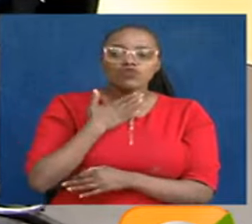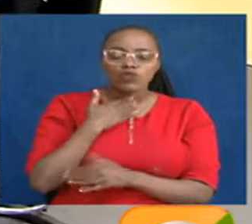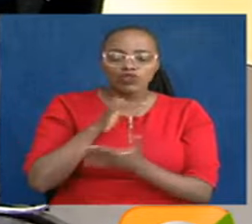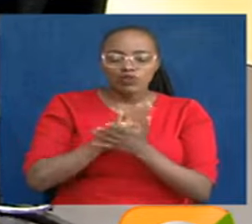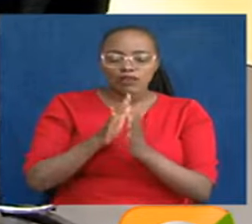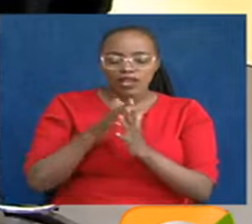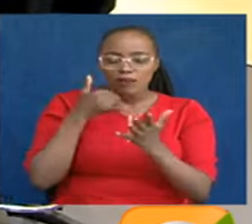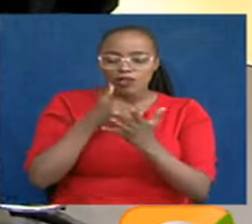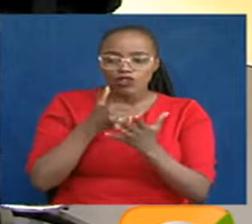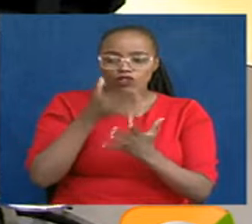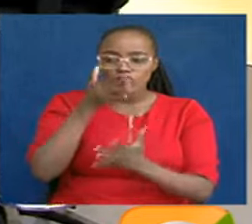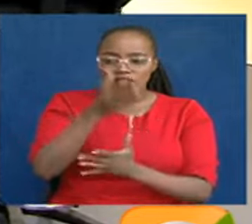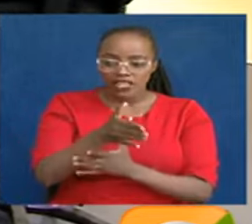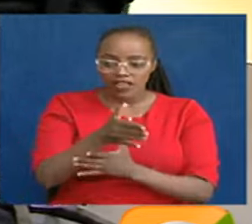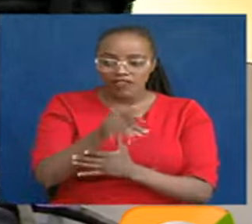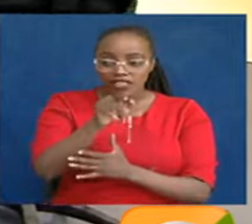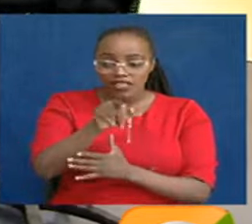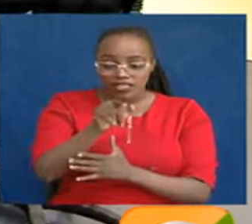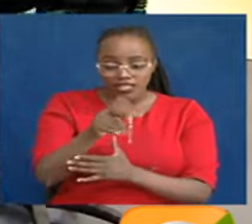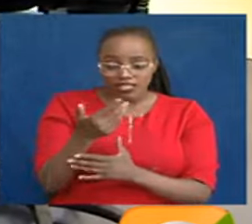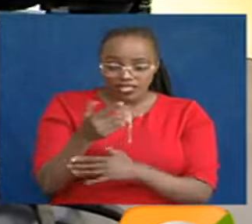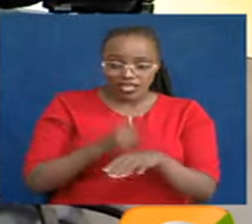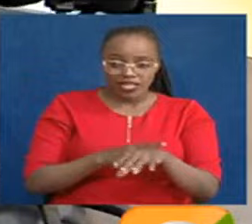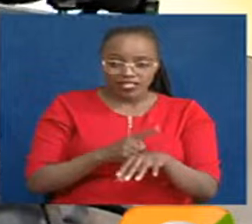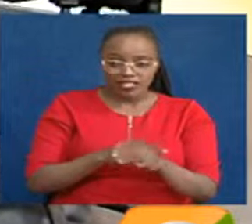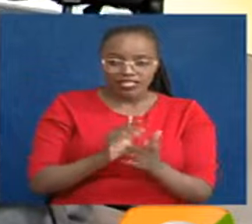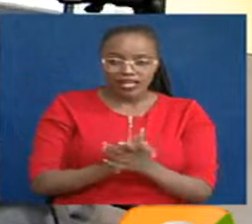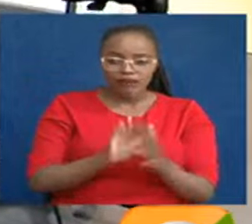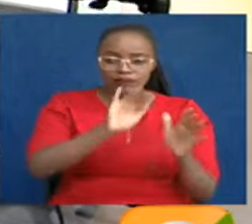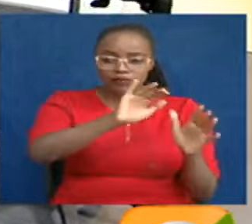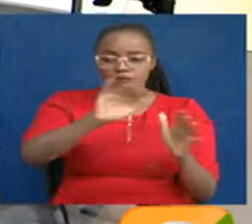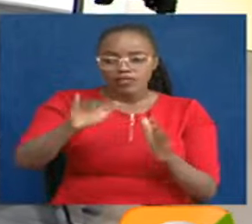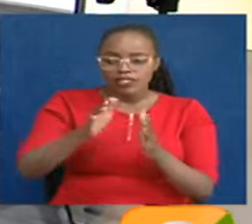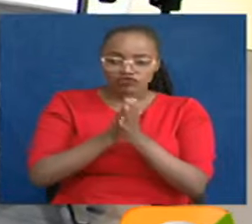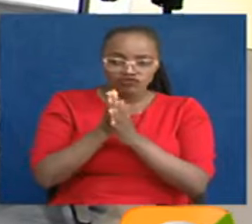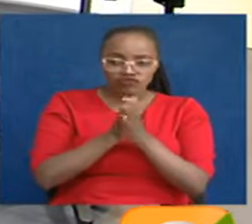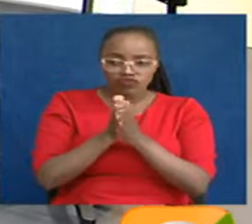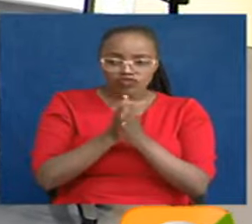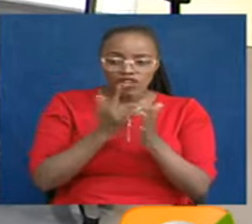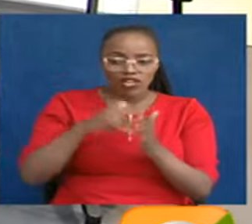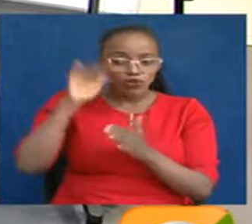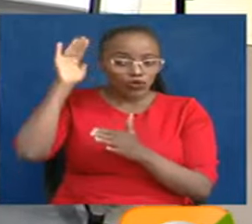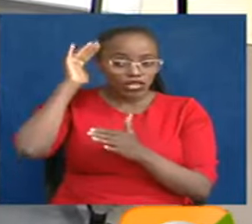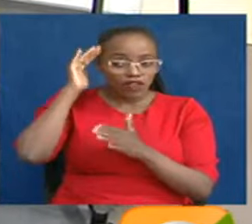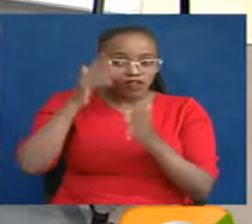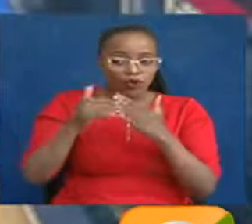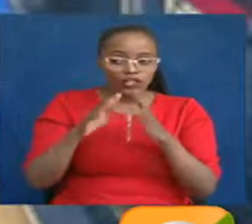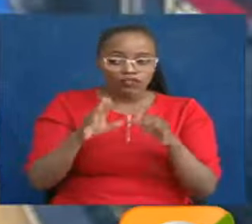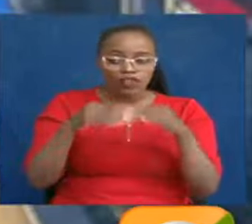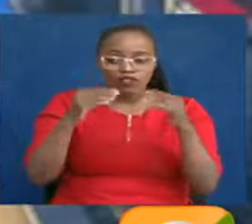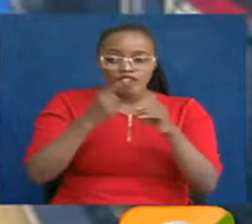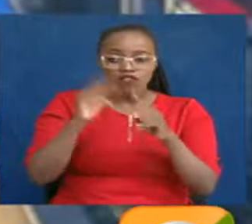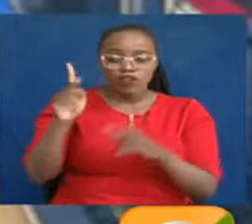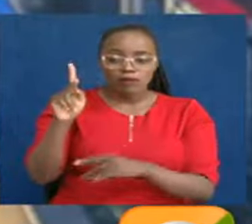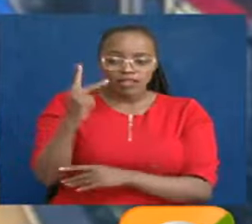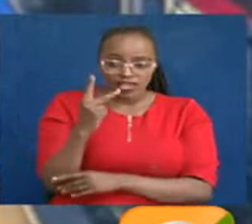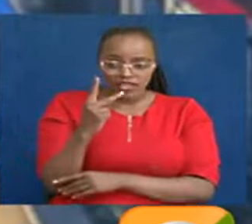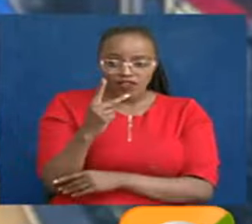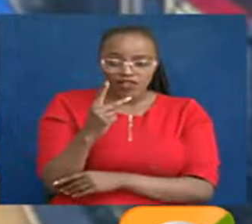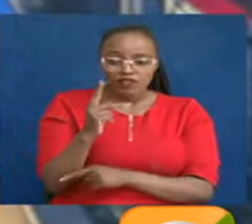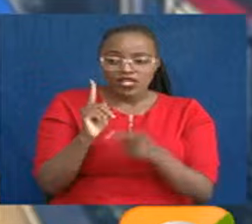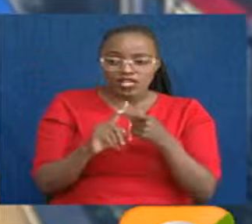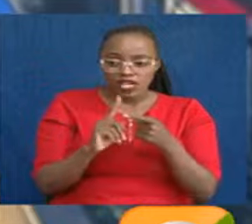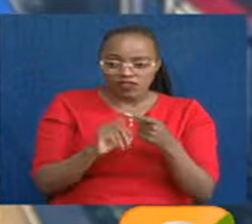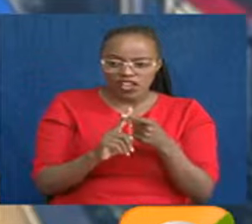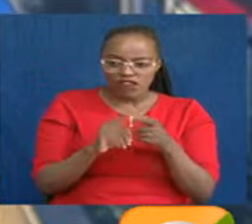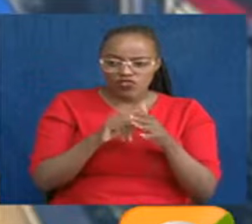center of this approach. And that is interesting. Now we're hearing the offering from Kenya. One,